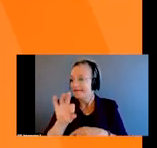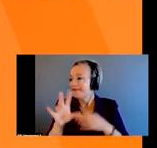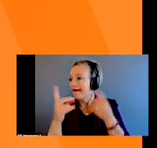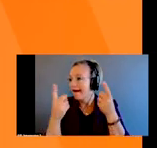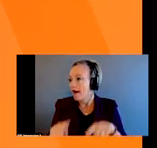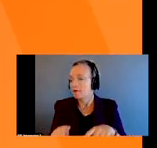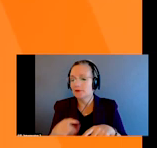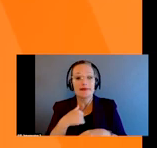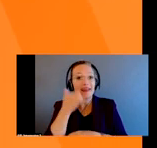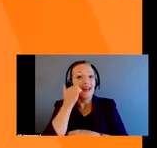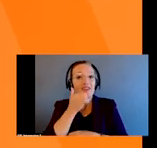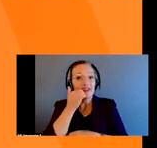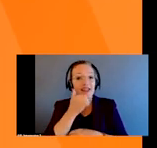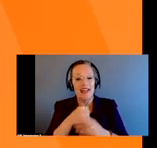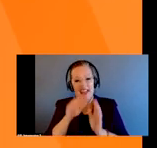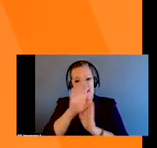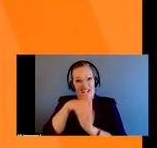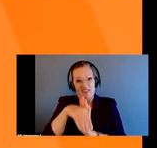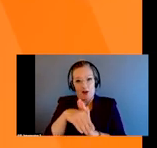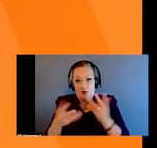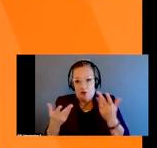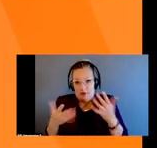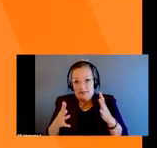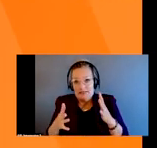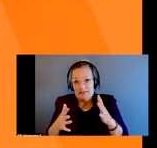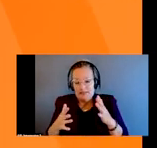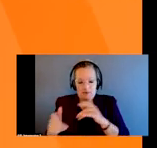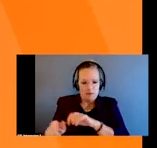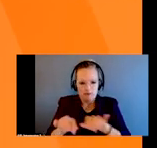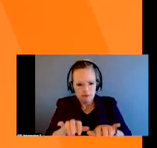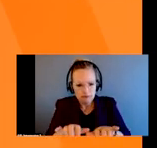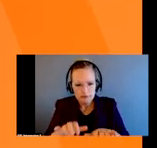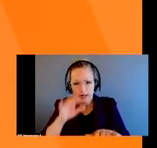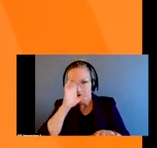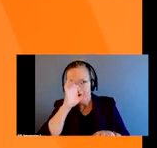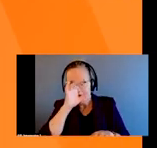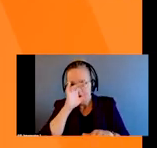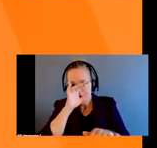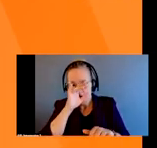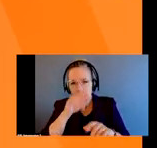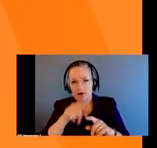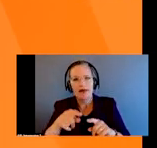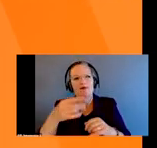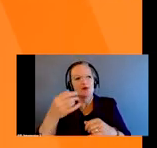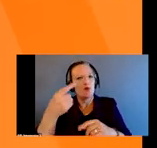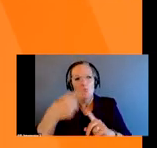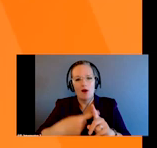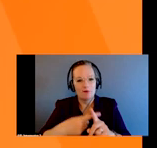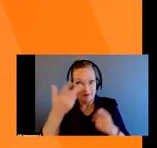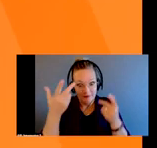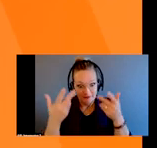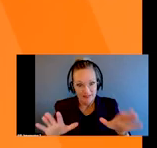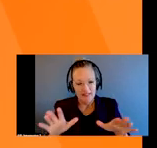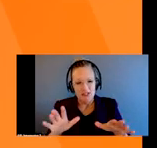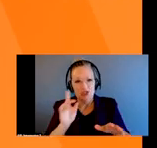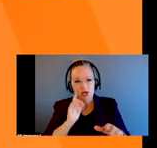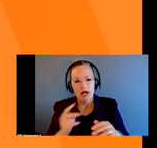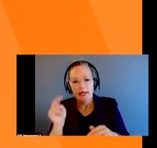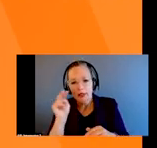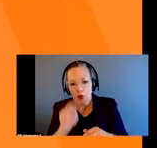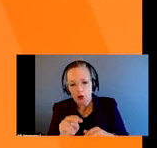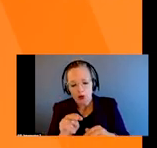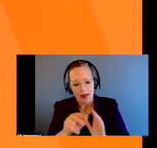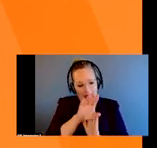half hour a day and I kind of stick to that schedule, I can look at the end of the month and I can say, here's what happened for my